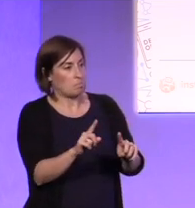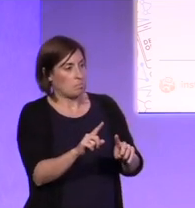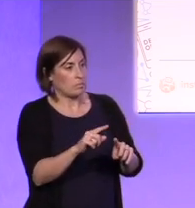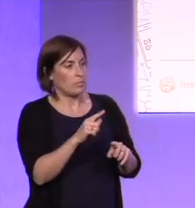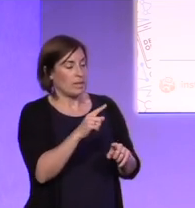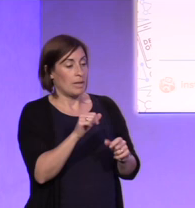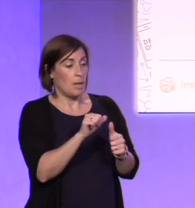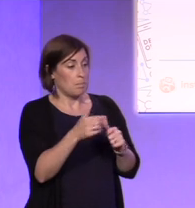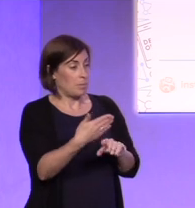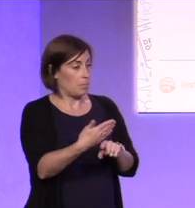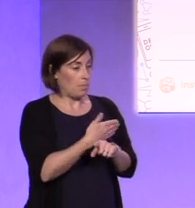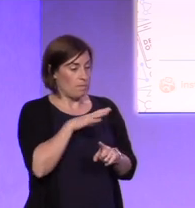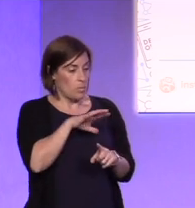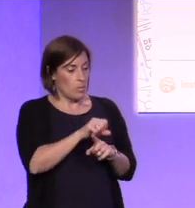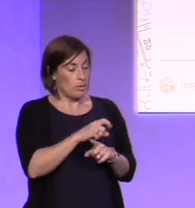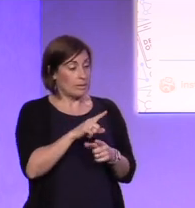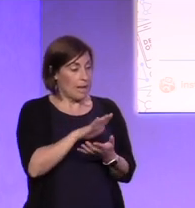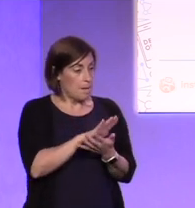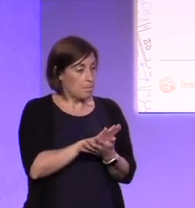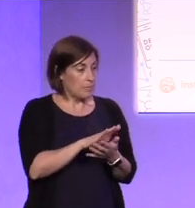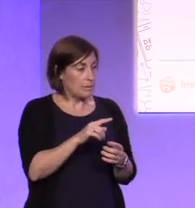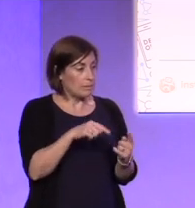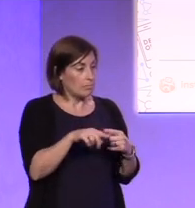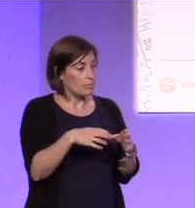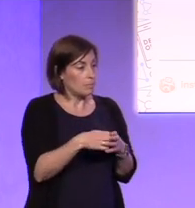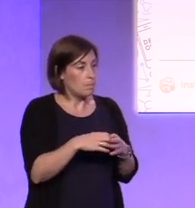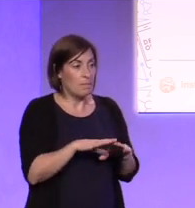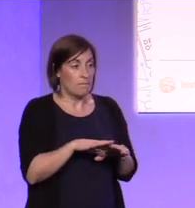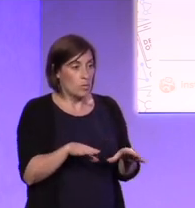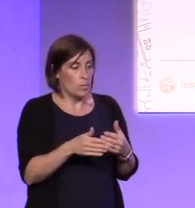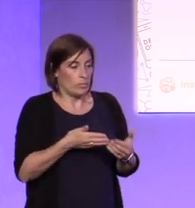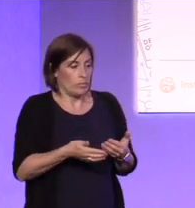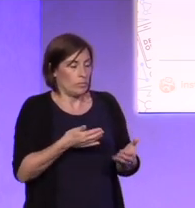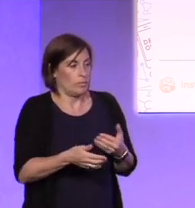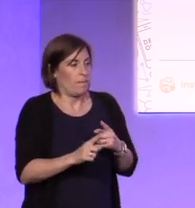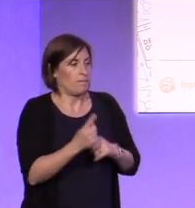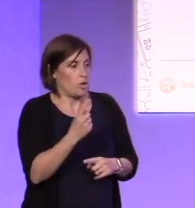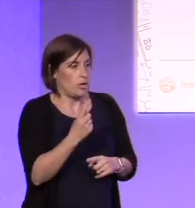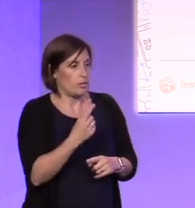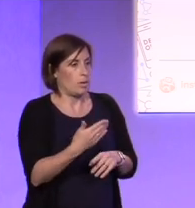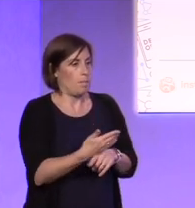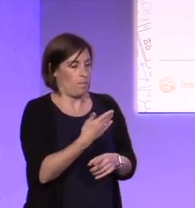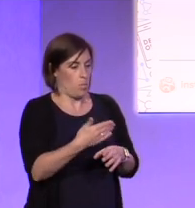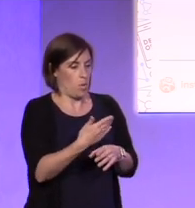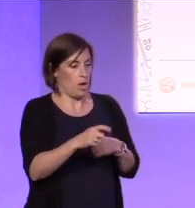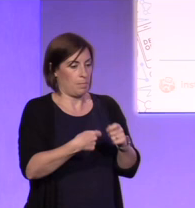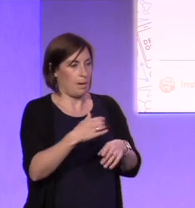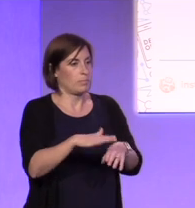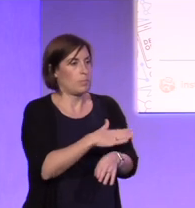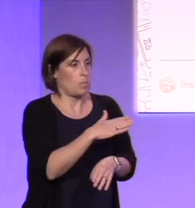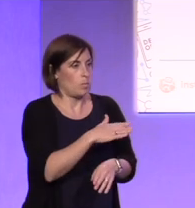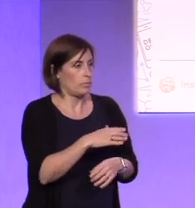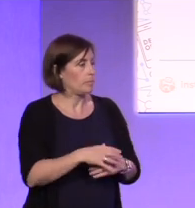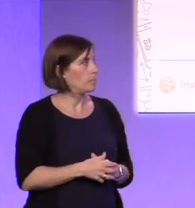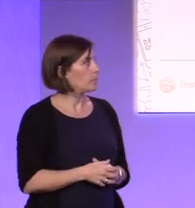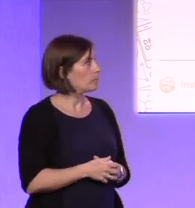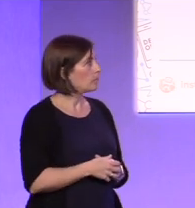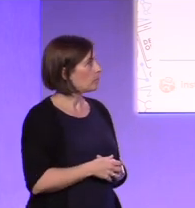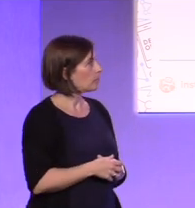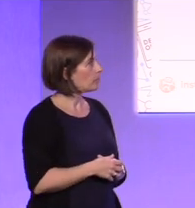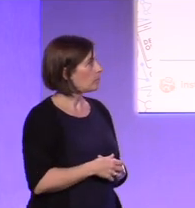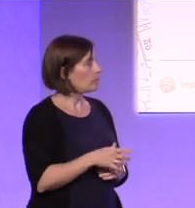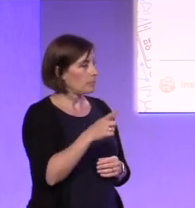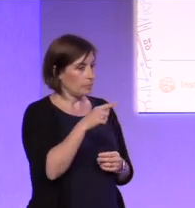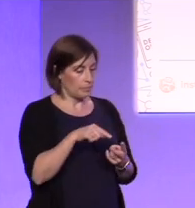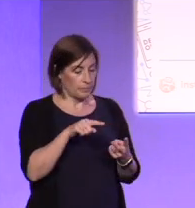show up in those vanity metrics. The second thing that we did was we started to take all of that knowledge, all of that data, all of